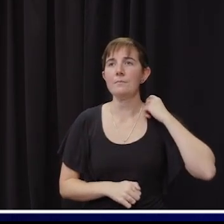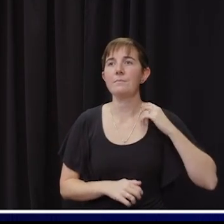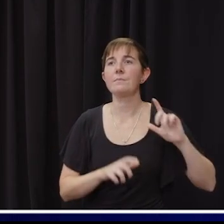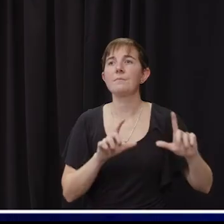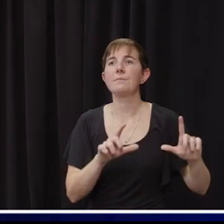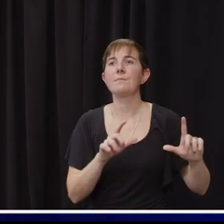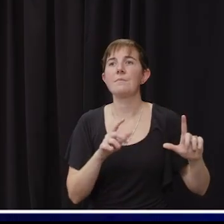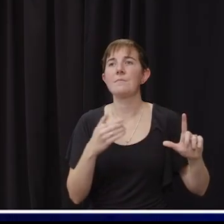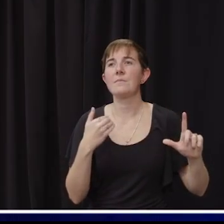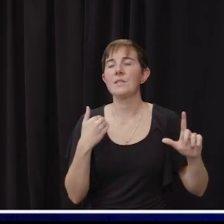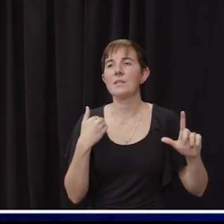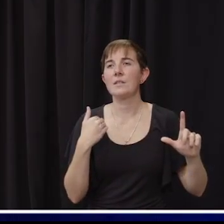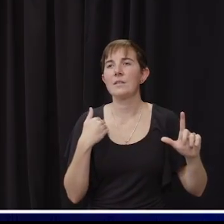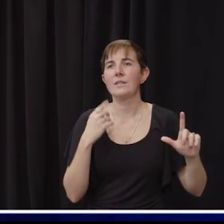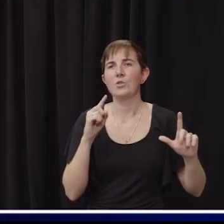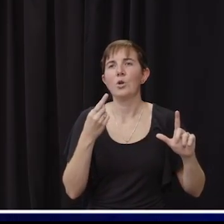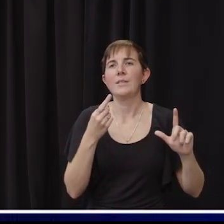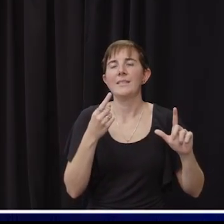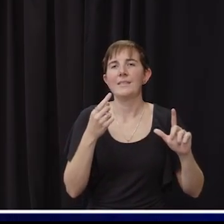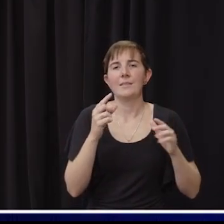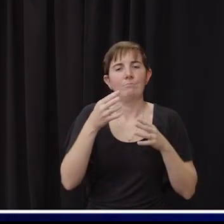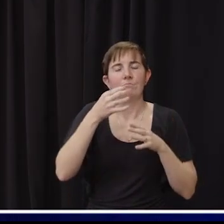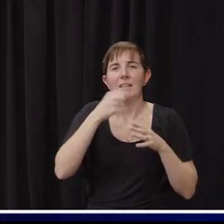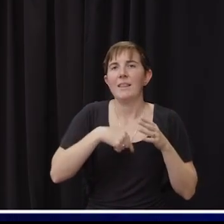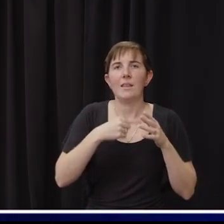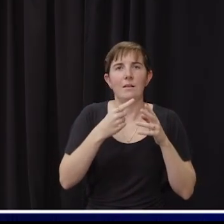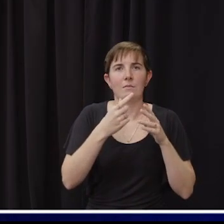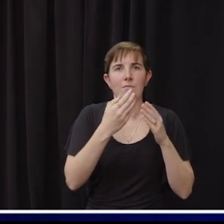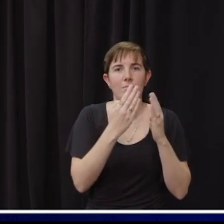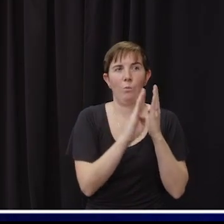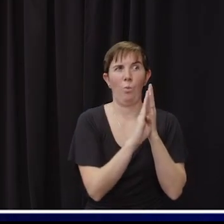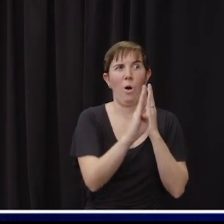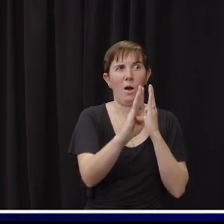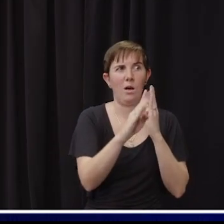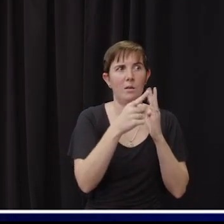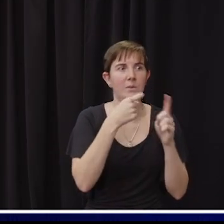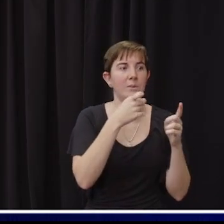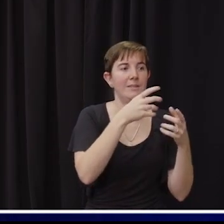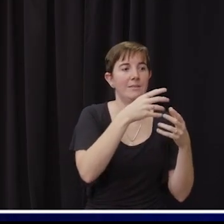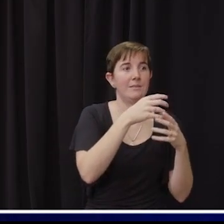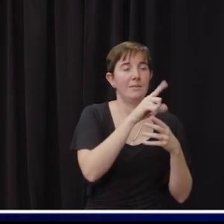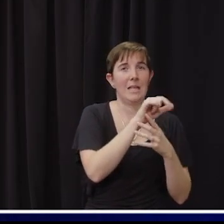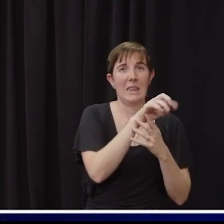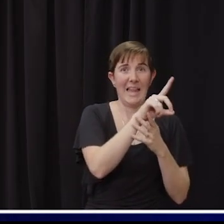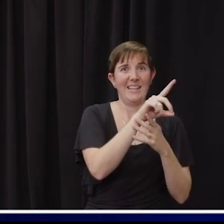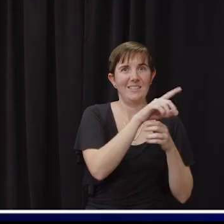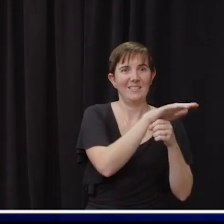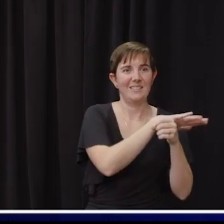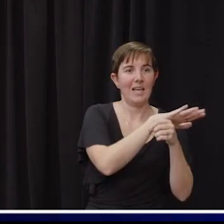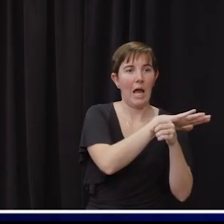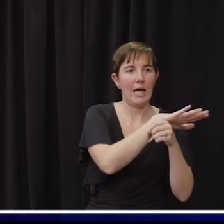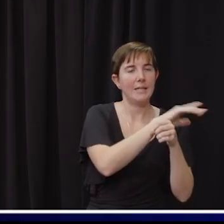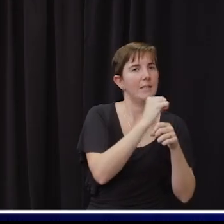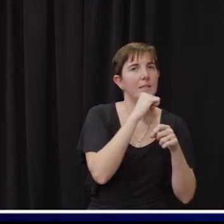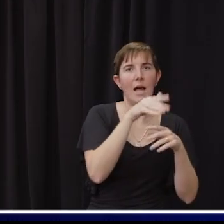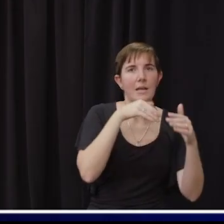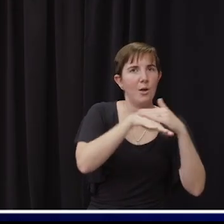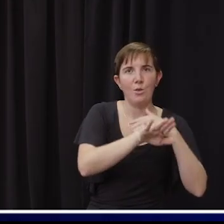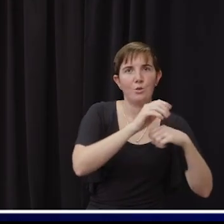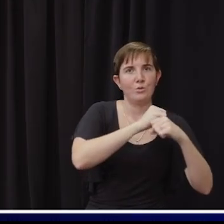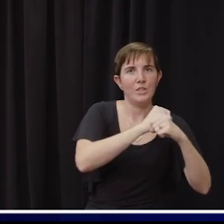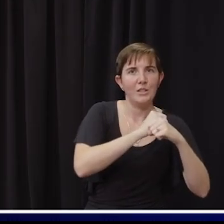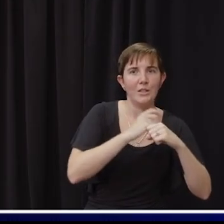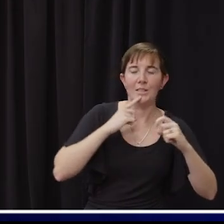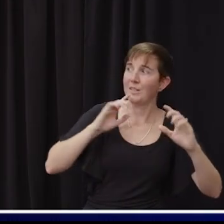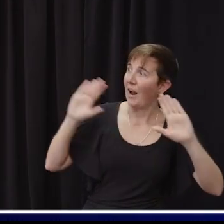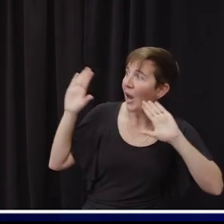there's only a curtain wall between the people that are on the land side, so haven't gone through security yet, might be, you know, waving